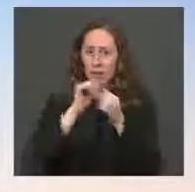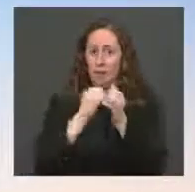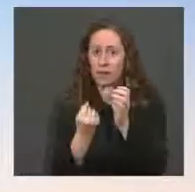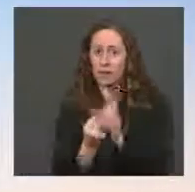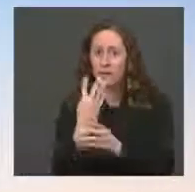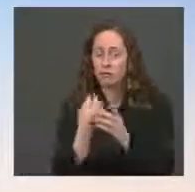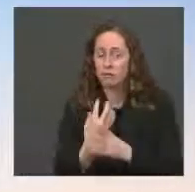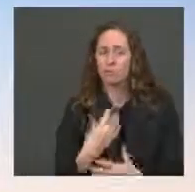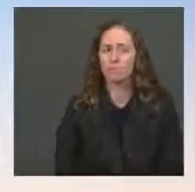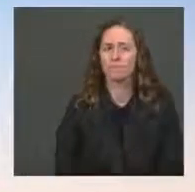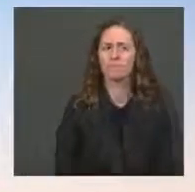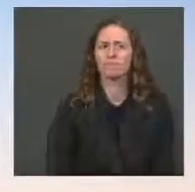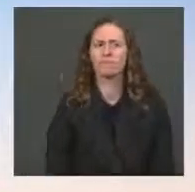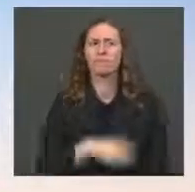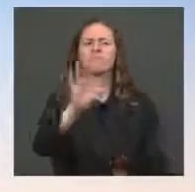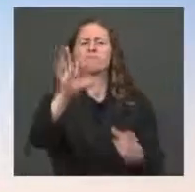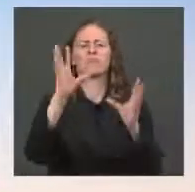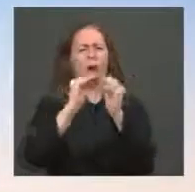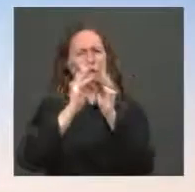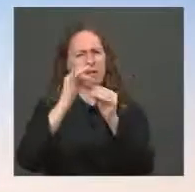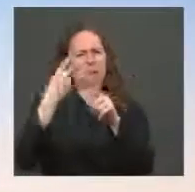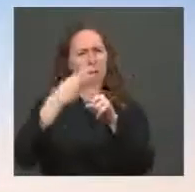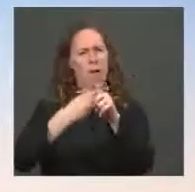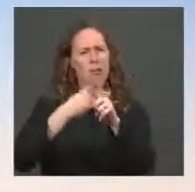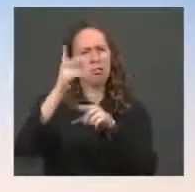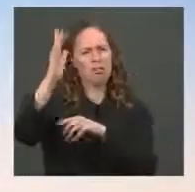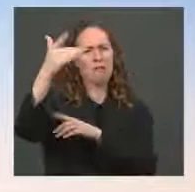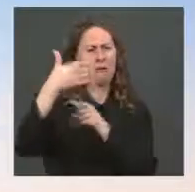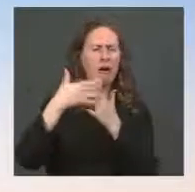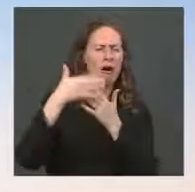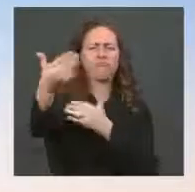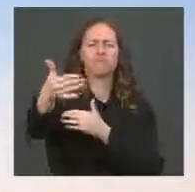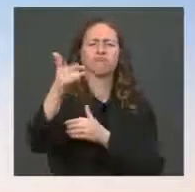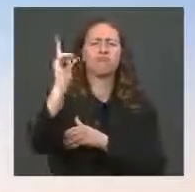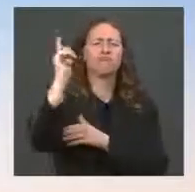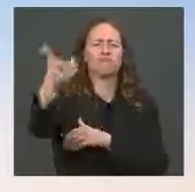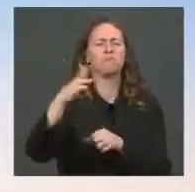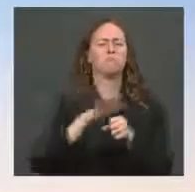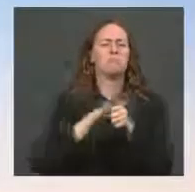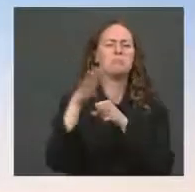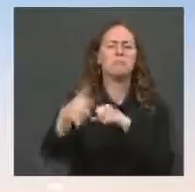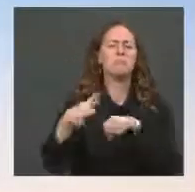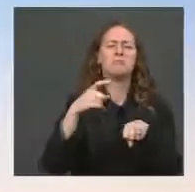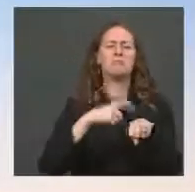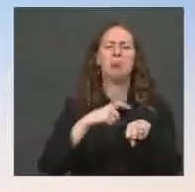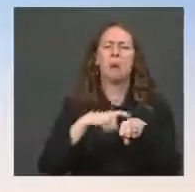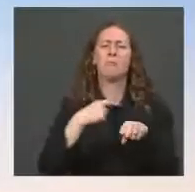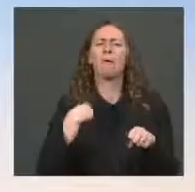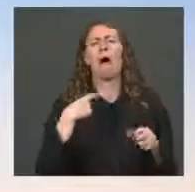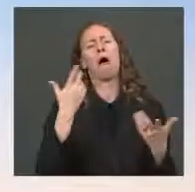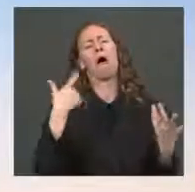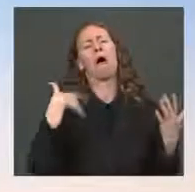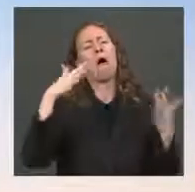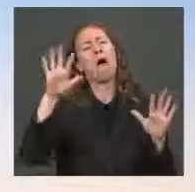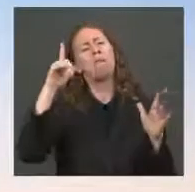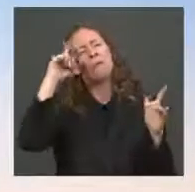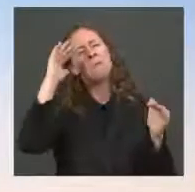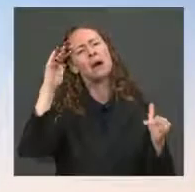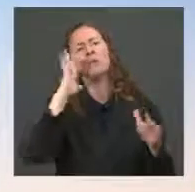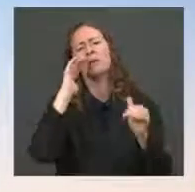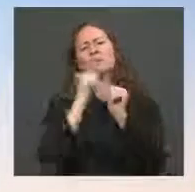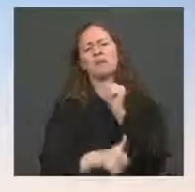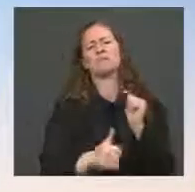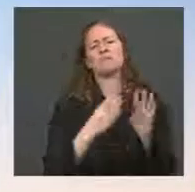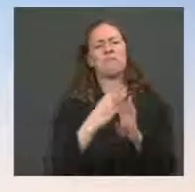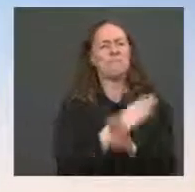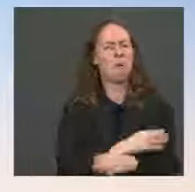we have a bit of time, and obviously we certainly expect that it will move forward in advance of that. And then do you all feel, I